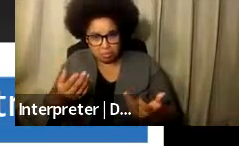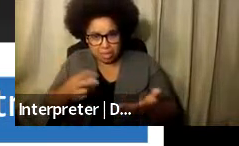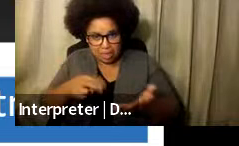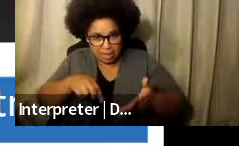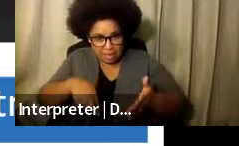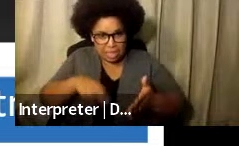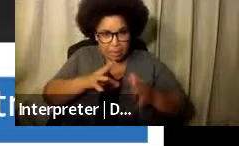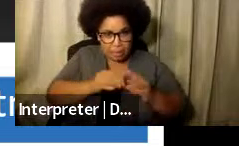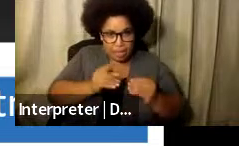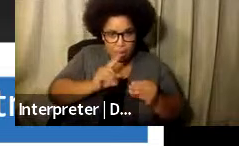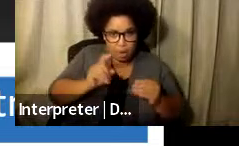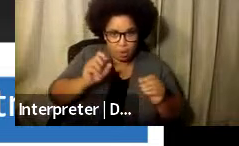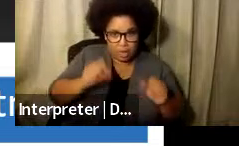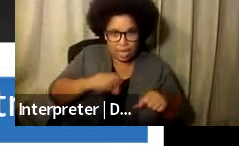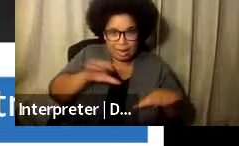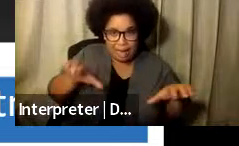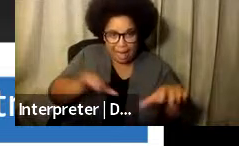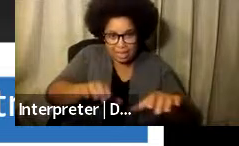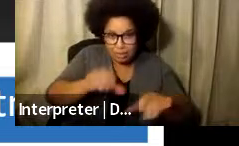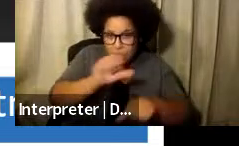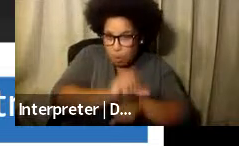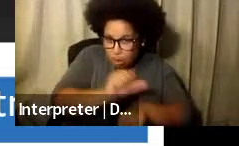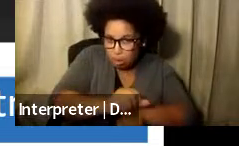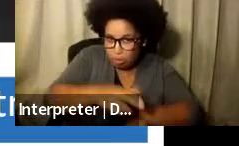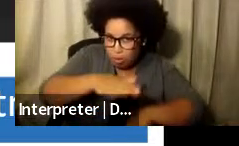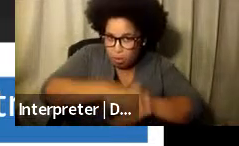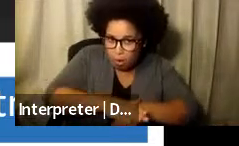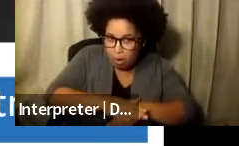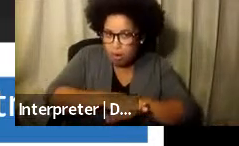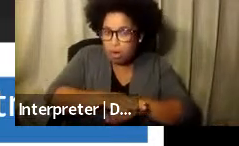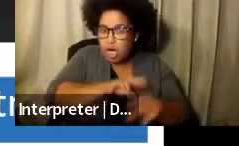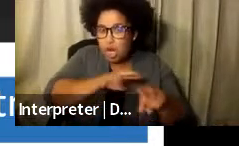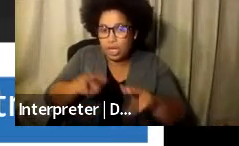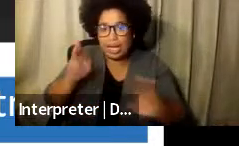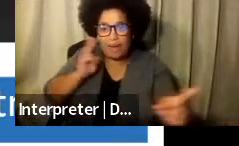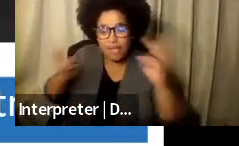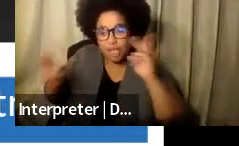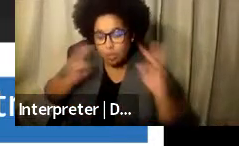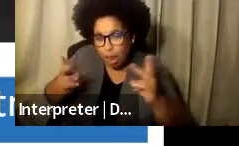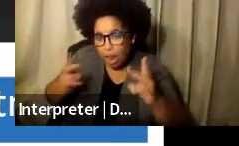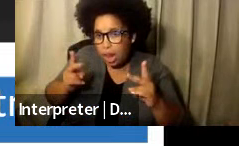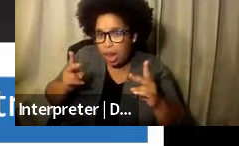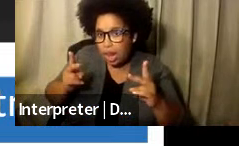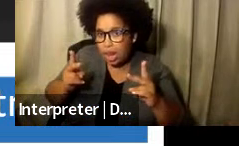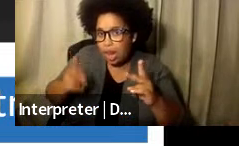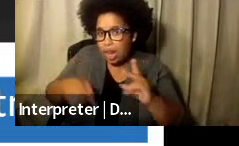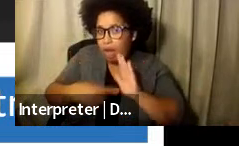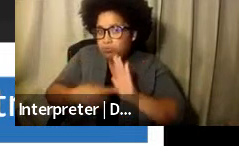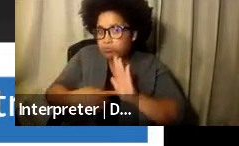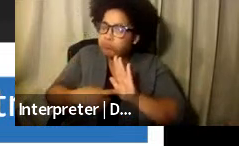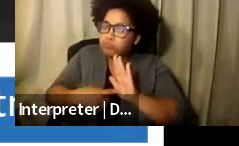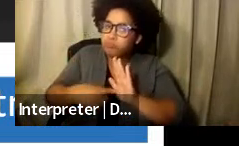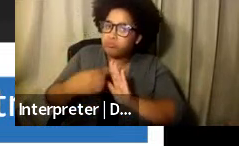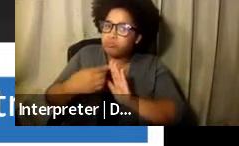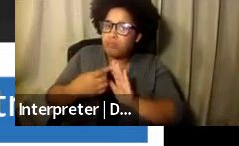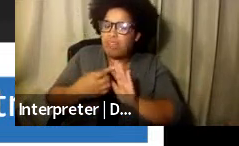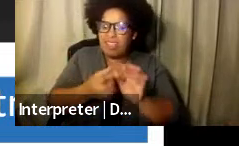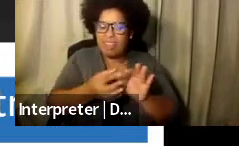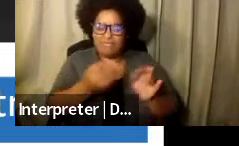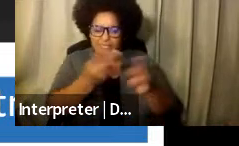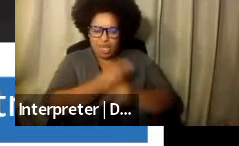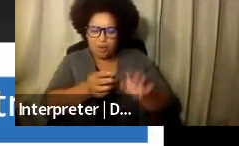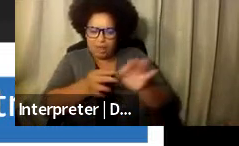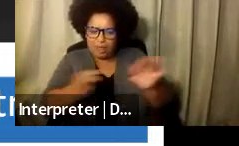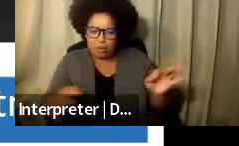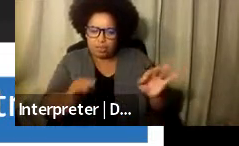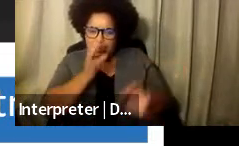meeting a place where we should actually actively be working on, let's look at a visual and then figure out what is the language that is